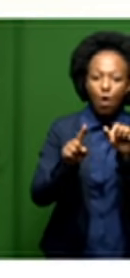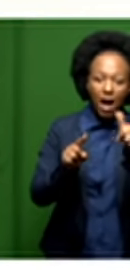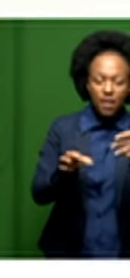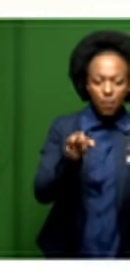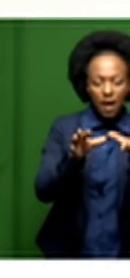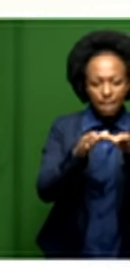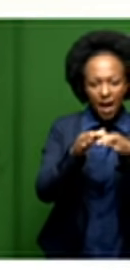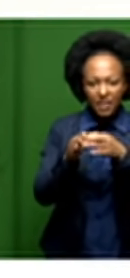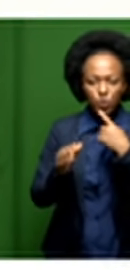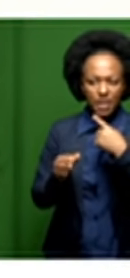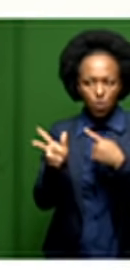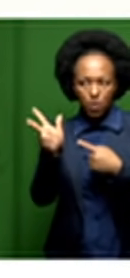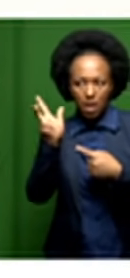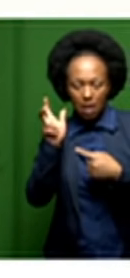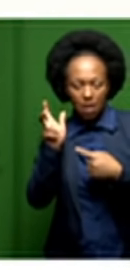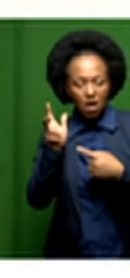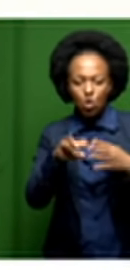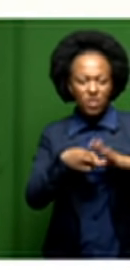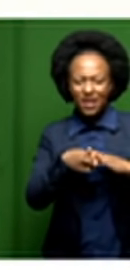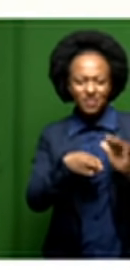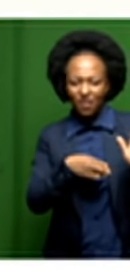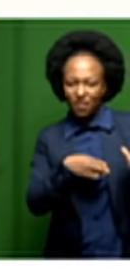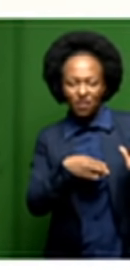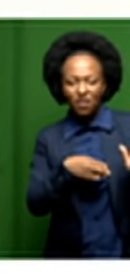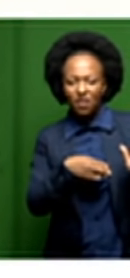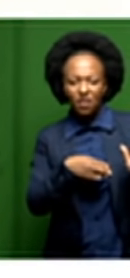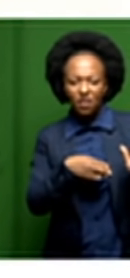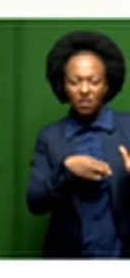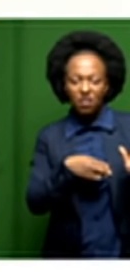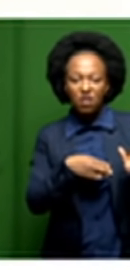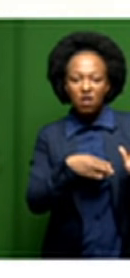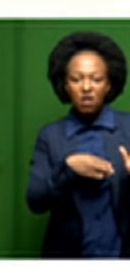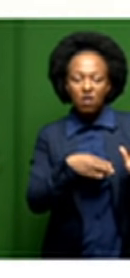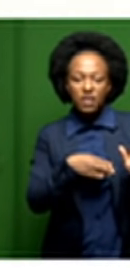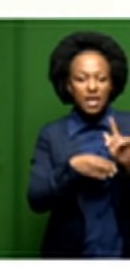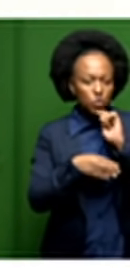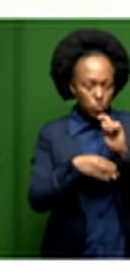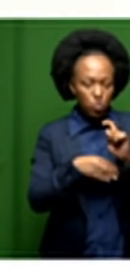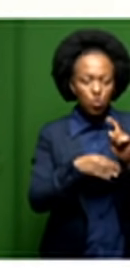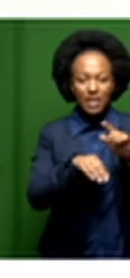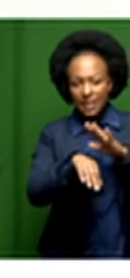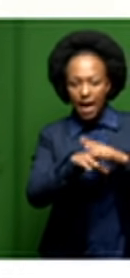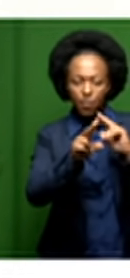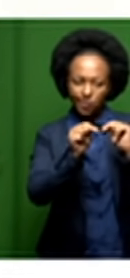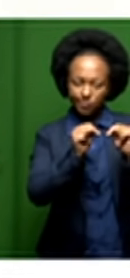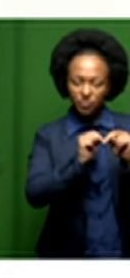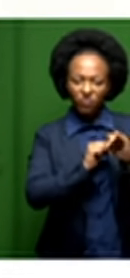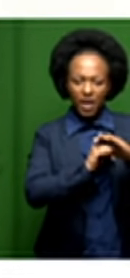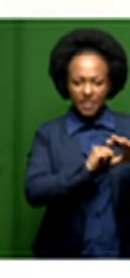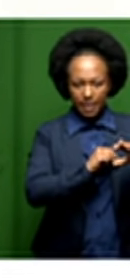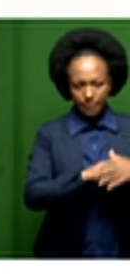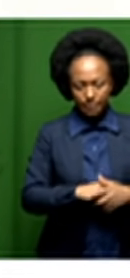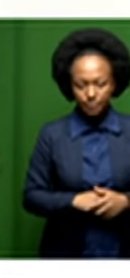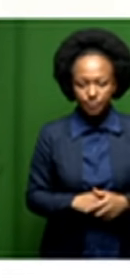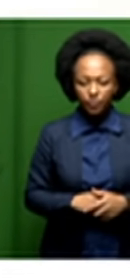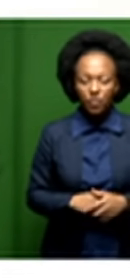political parties might not be the reasoning that they present behind closed doors when they negotiate with the IEC.